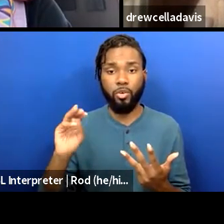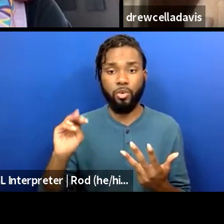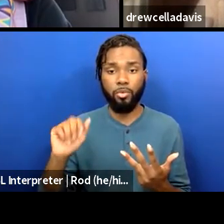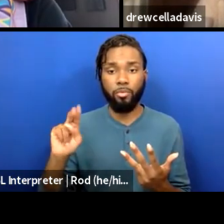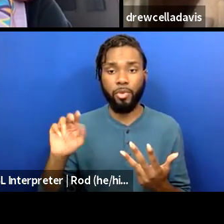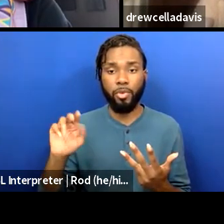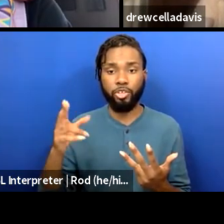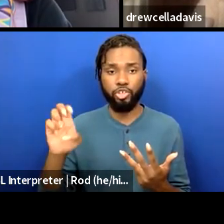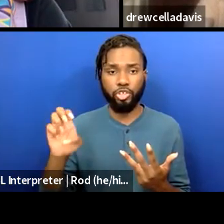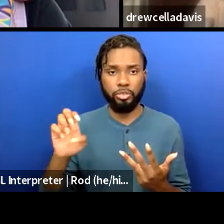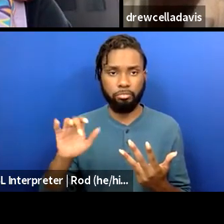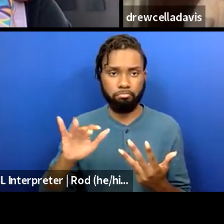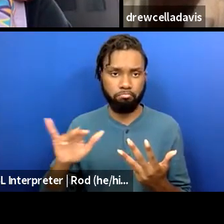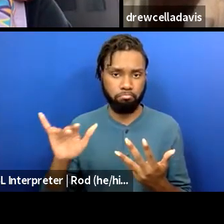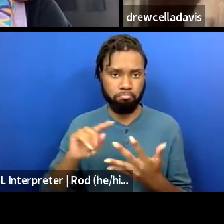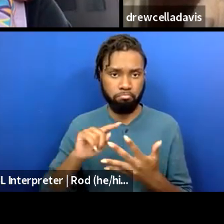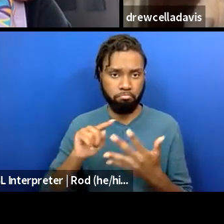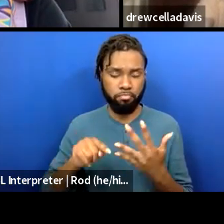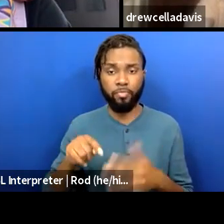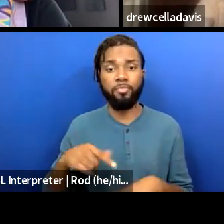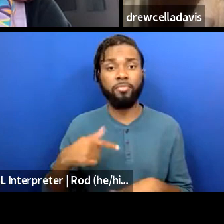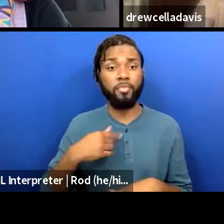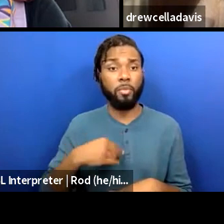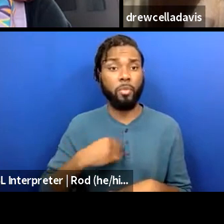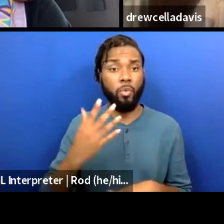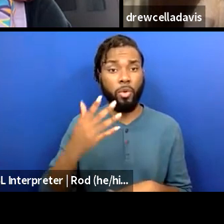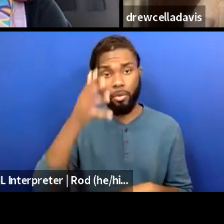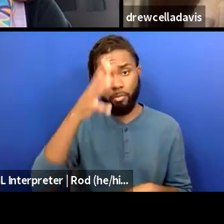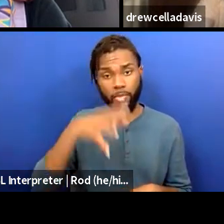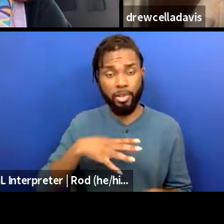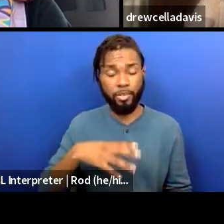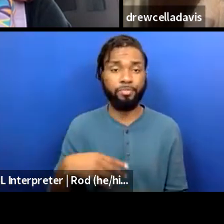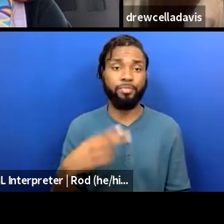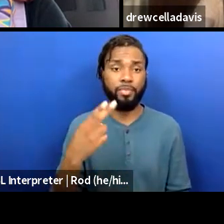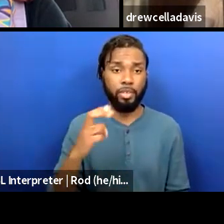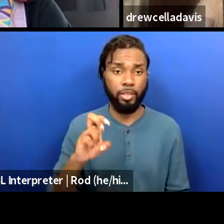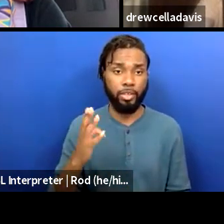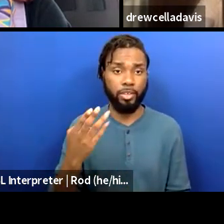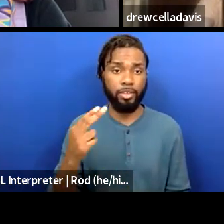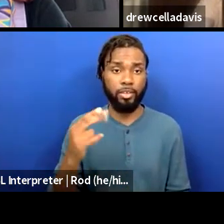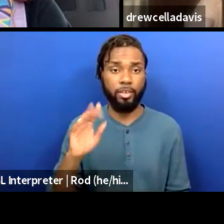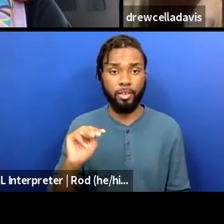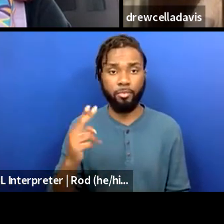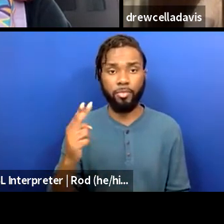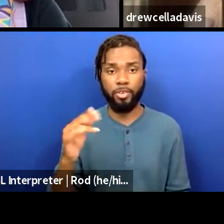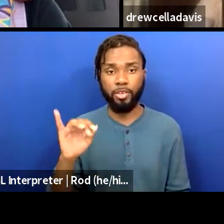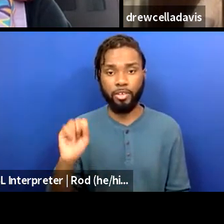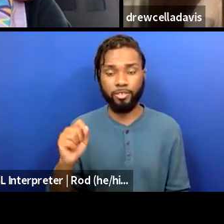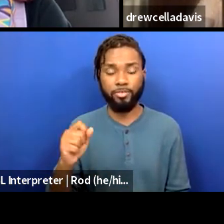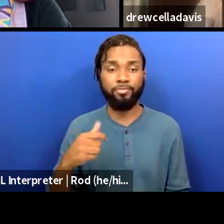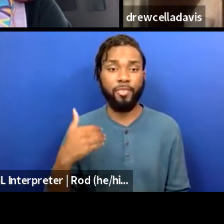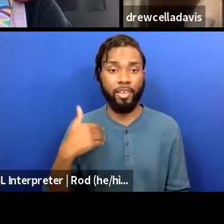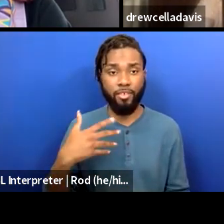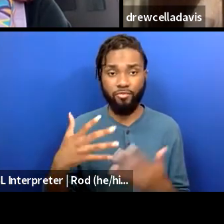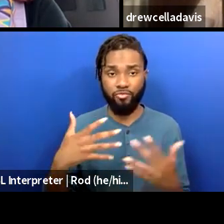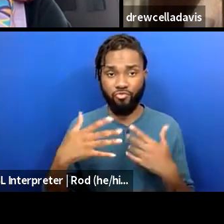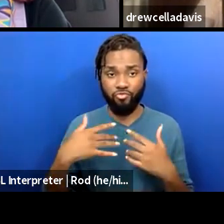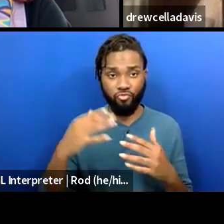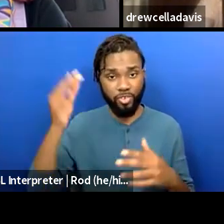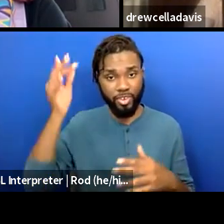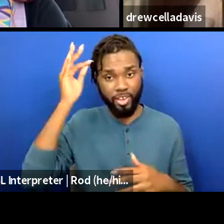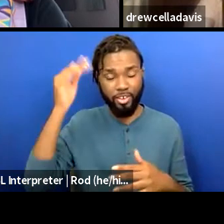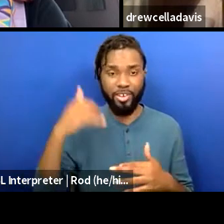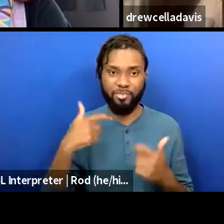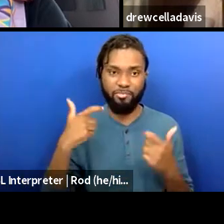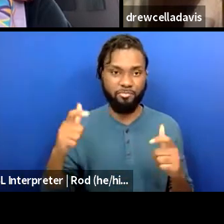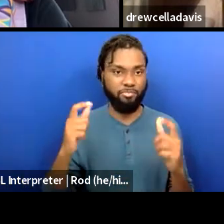I am a white male, he, him, his. I have gray hair. I have big ears.